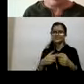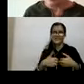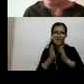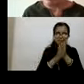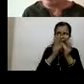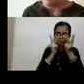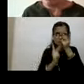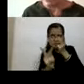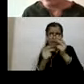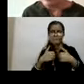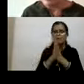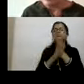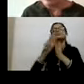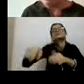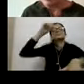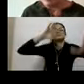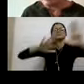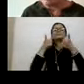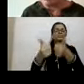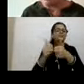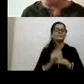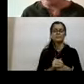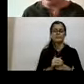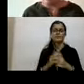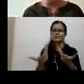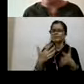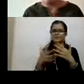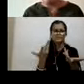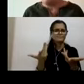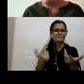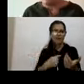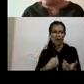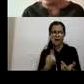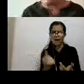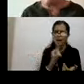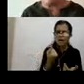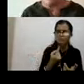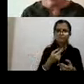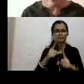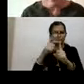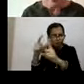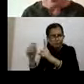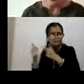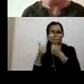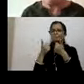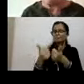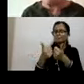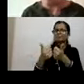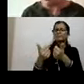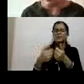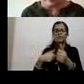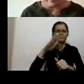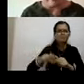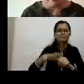important as having a really good plan. And so we're kind of bumbling along. We don't know what the next step is. We're now thinking about